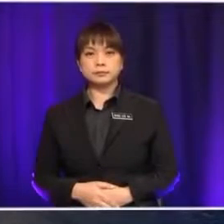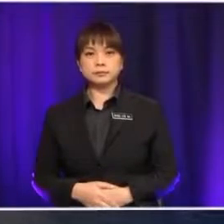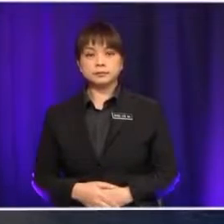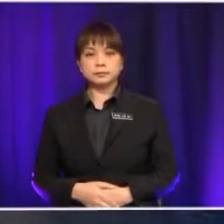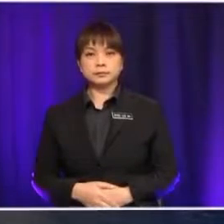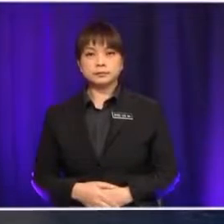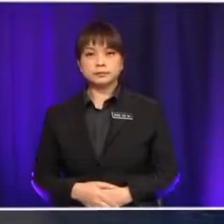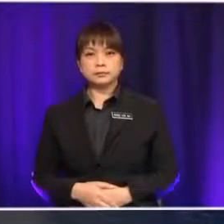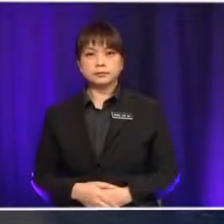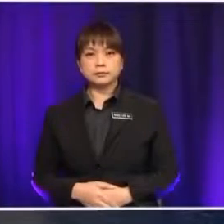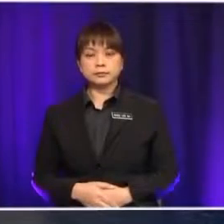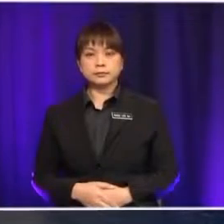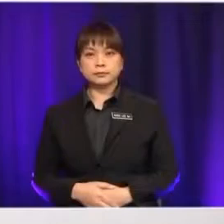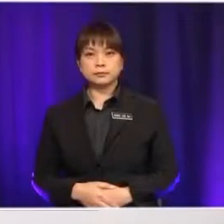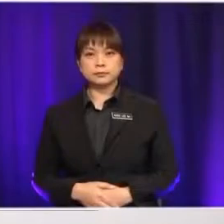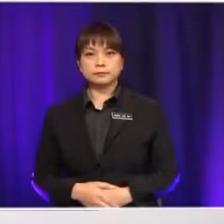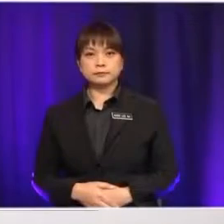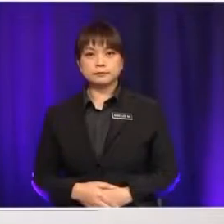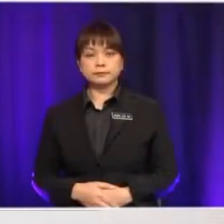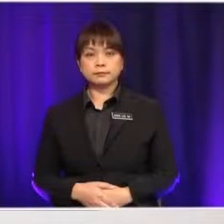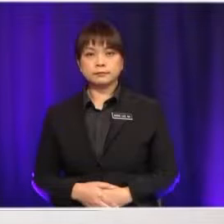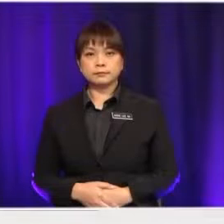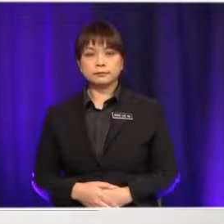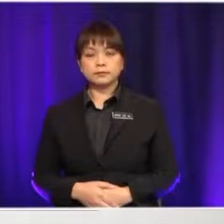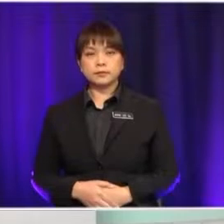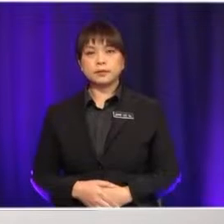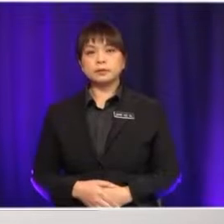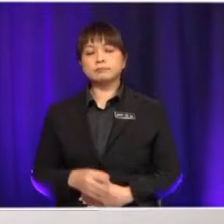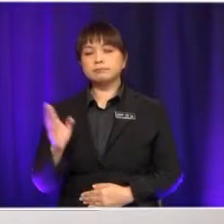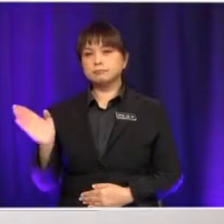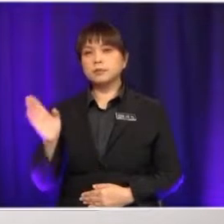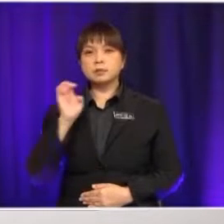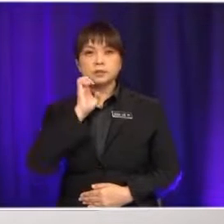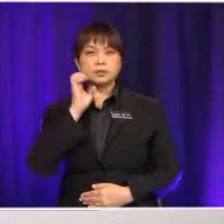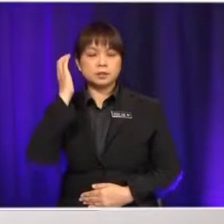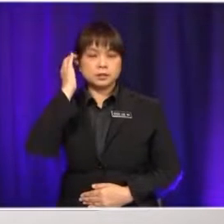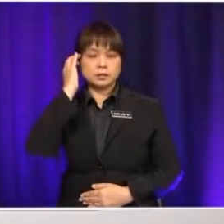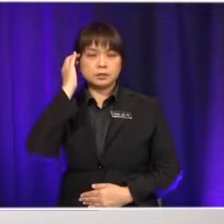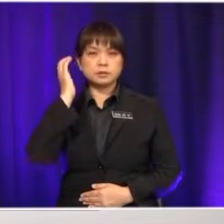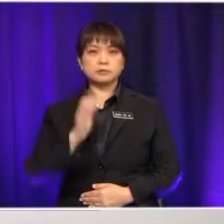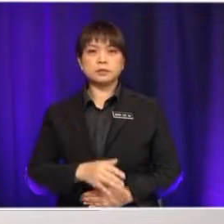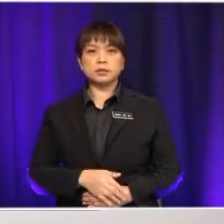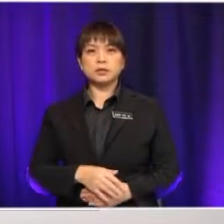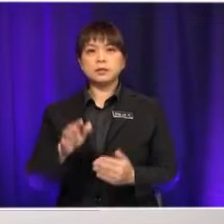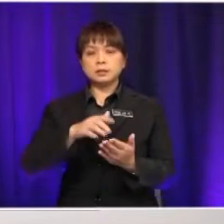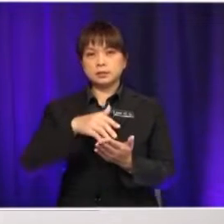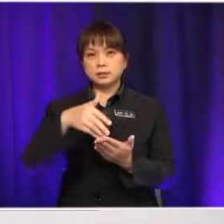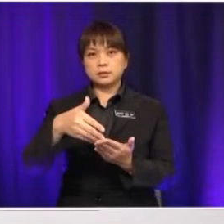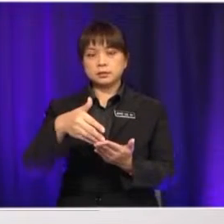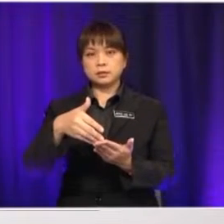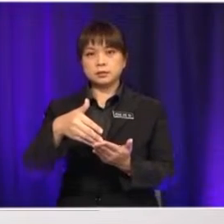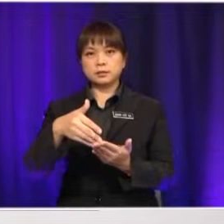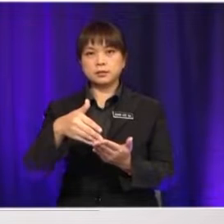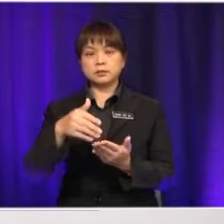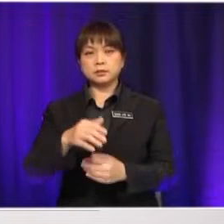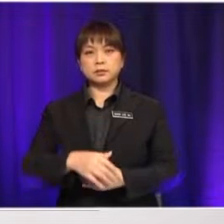right? Yes. Okay. In my opinion, the laptop is light, while the desktop computer is heavy and is definitely hard